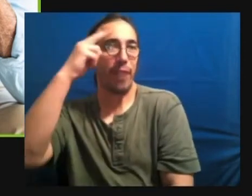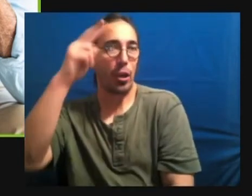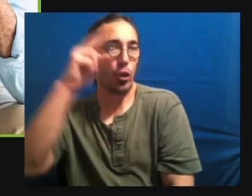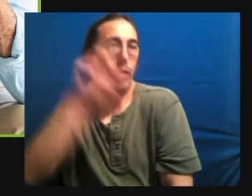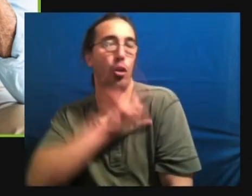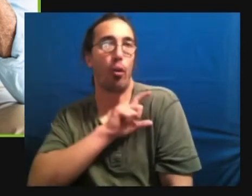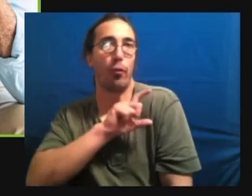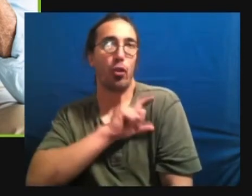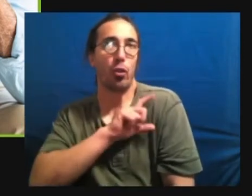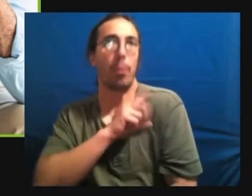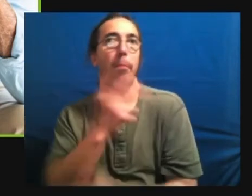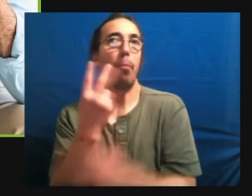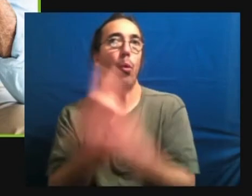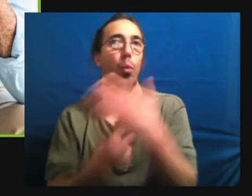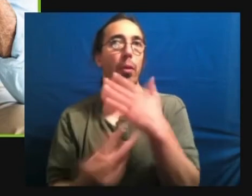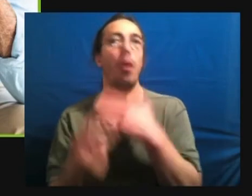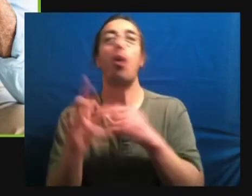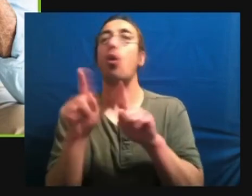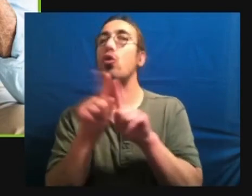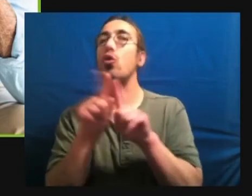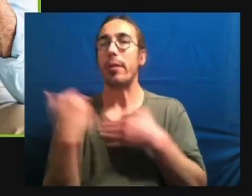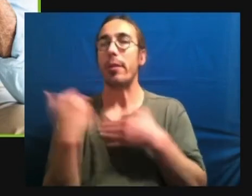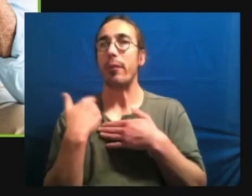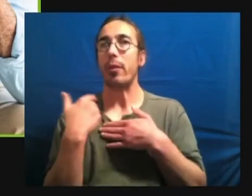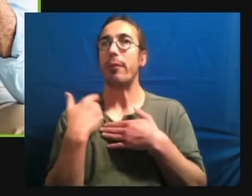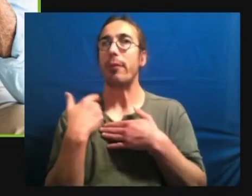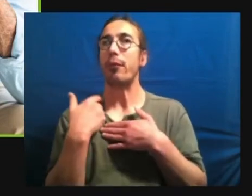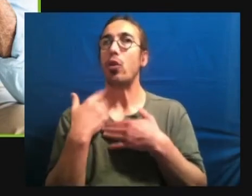for accountability for the overuse of force.